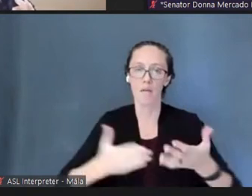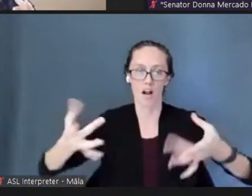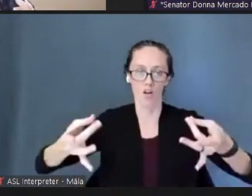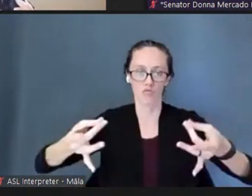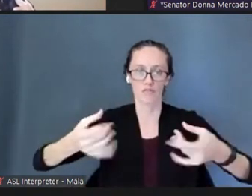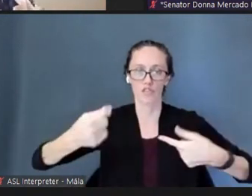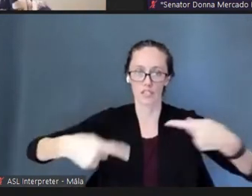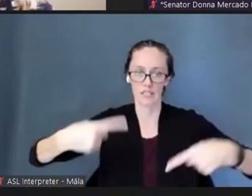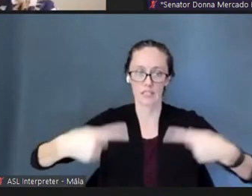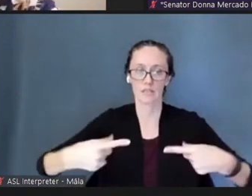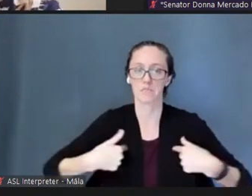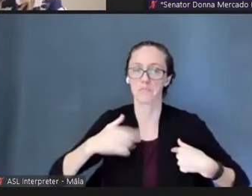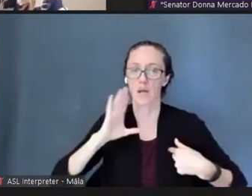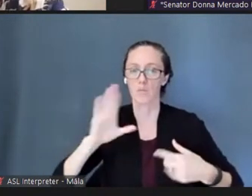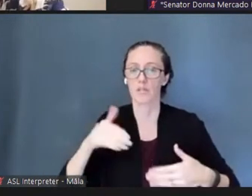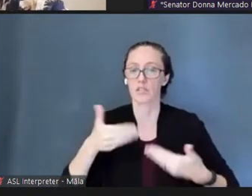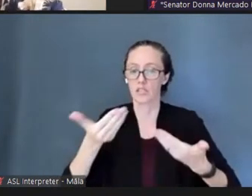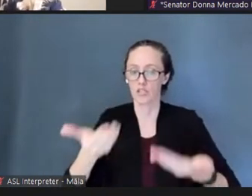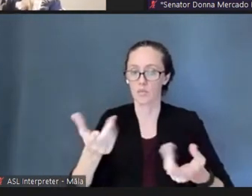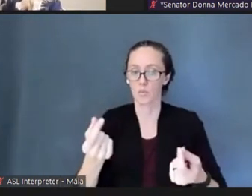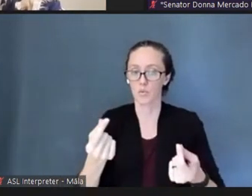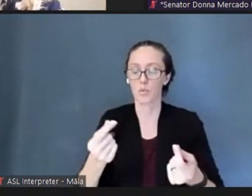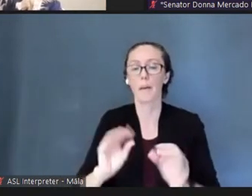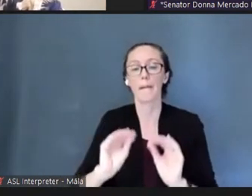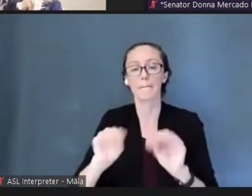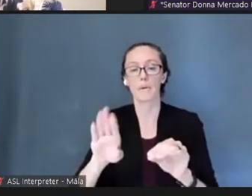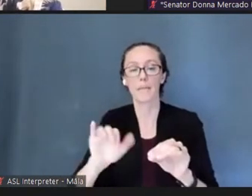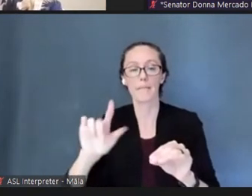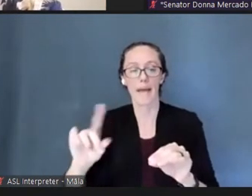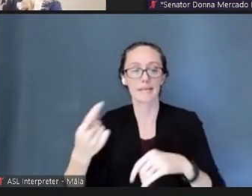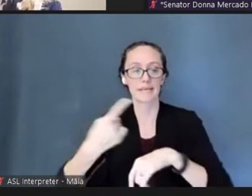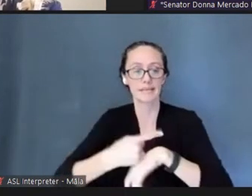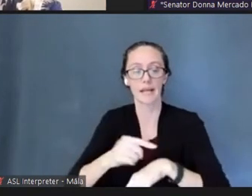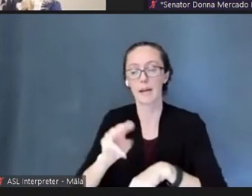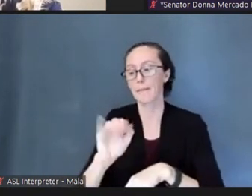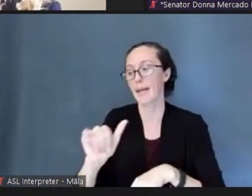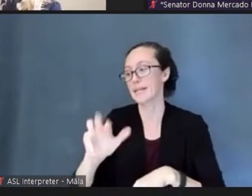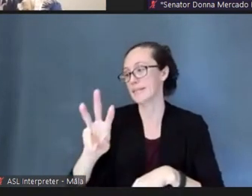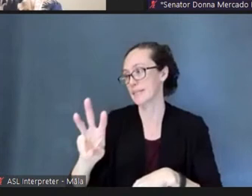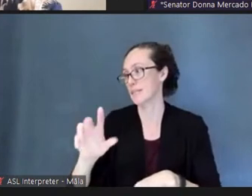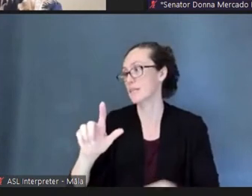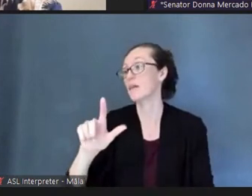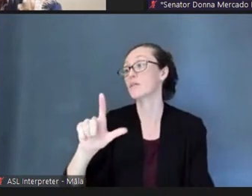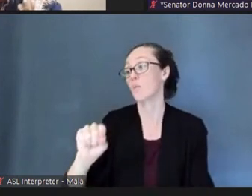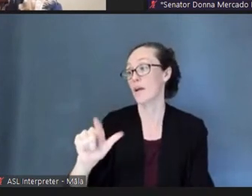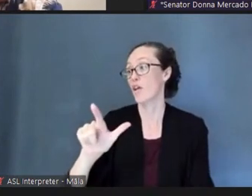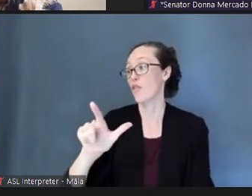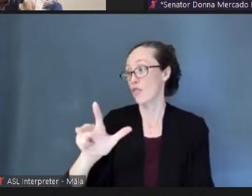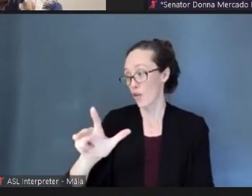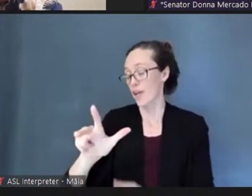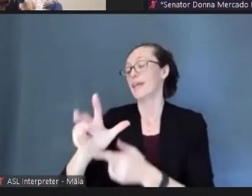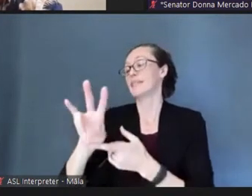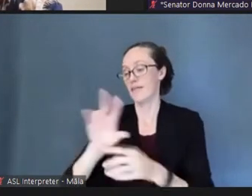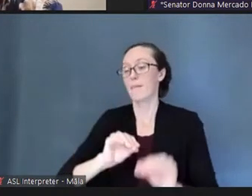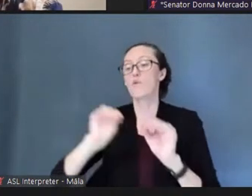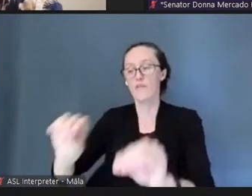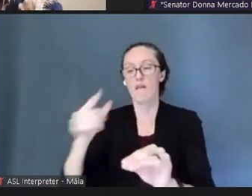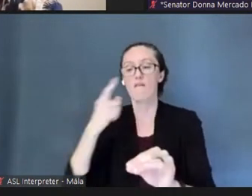here, so I would suggest we put a bad date on it, May 6, 2137, and move it along for further discussion. Questions or